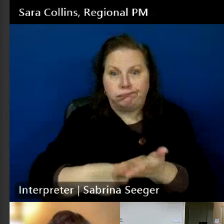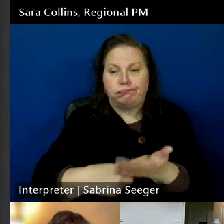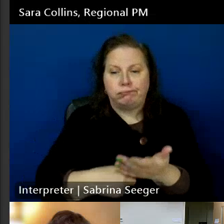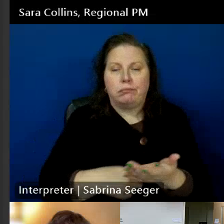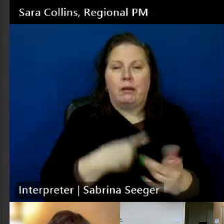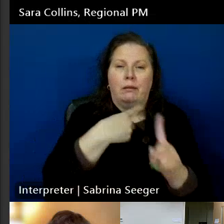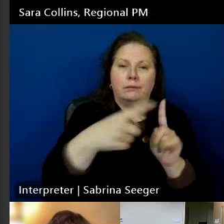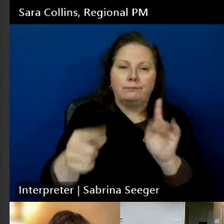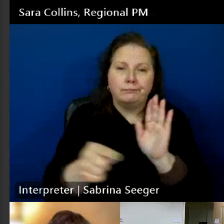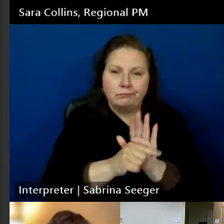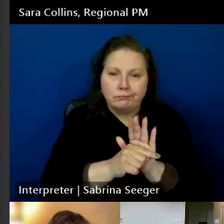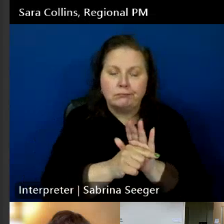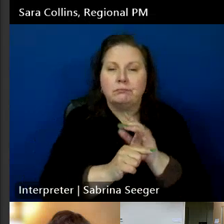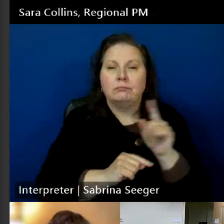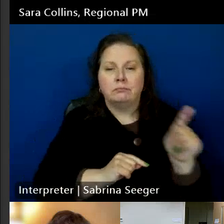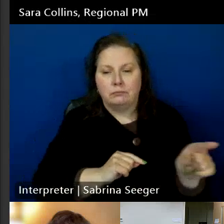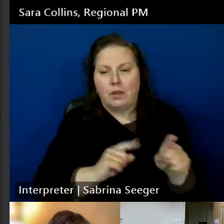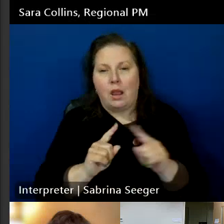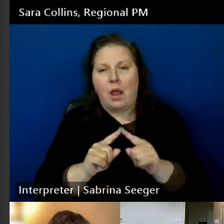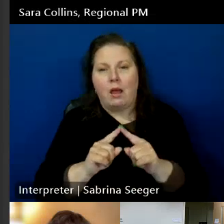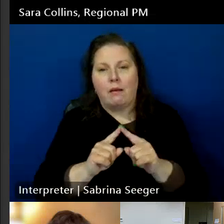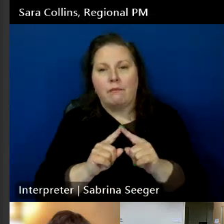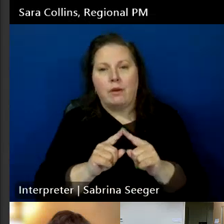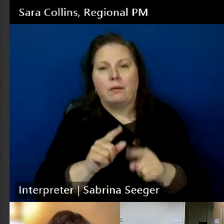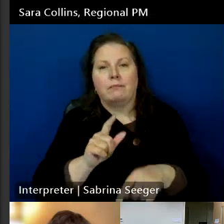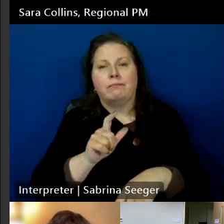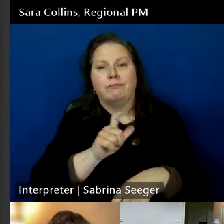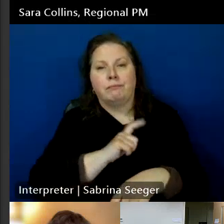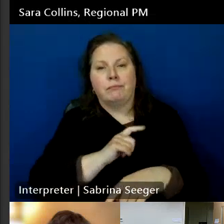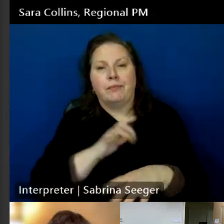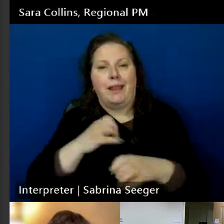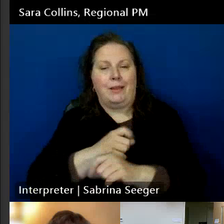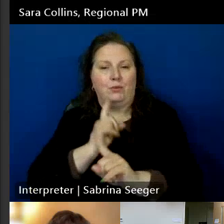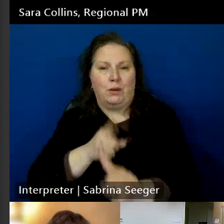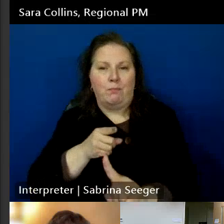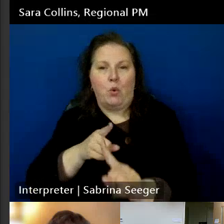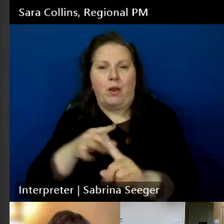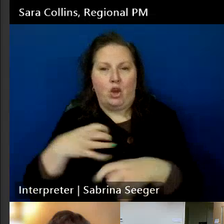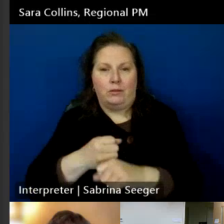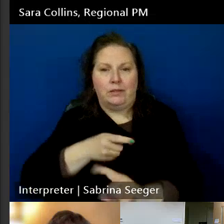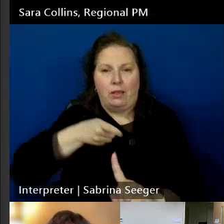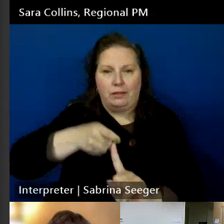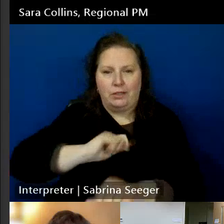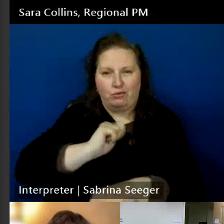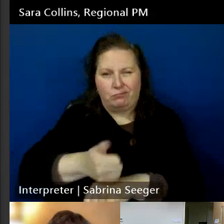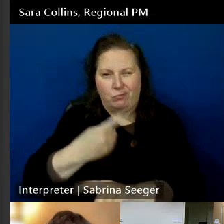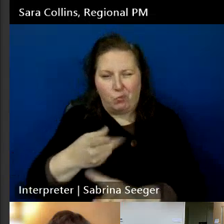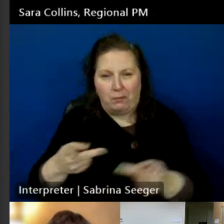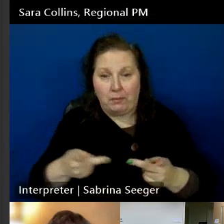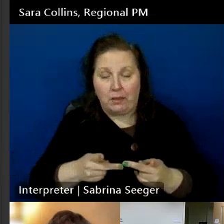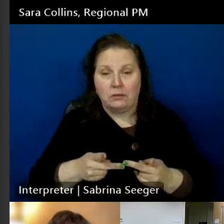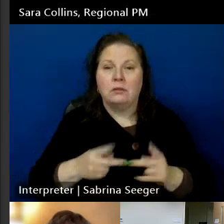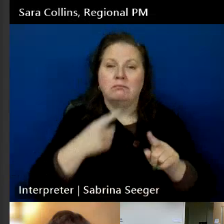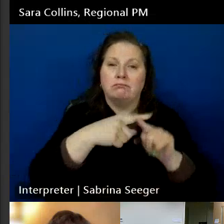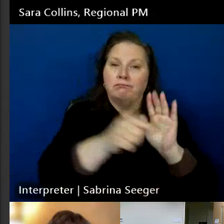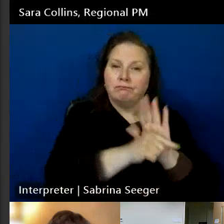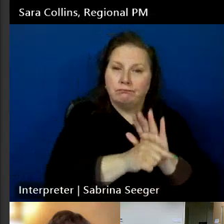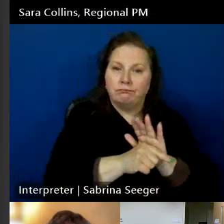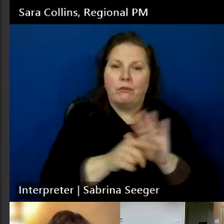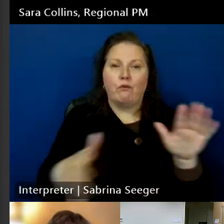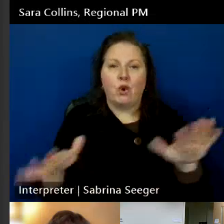and cons of public safety answering point consolidation, the advantages and disadvantages from a coverage